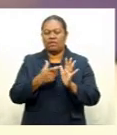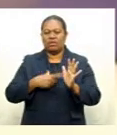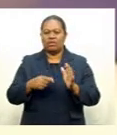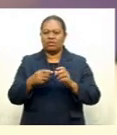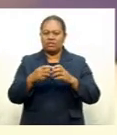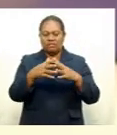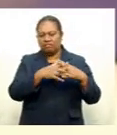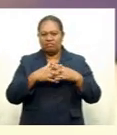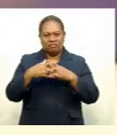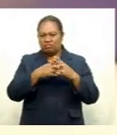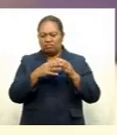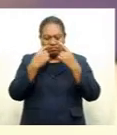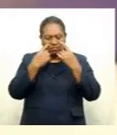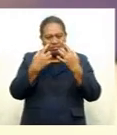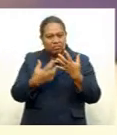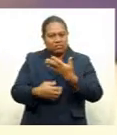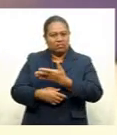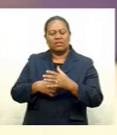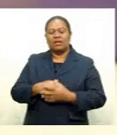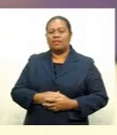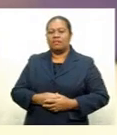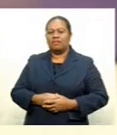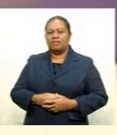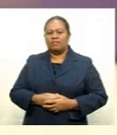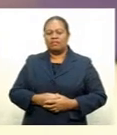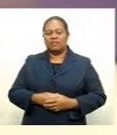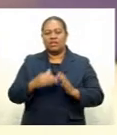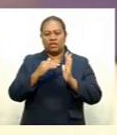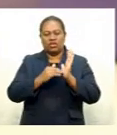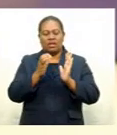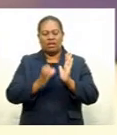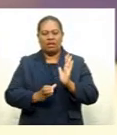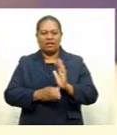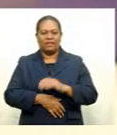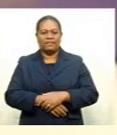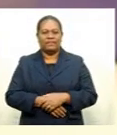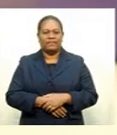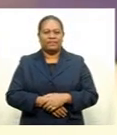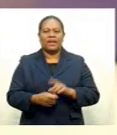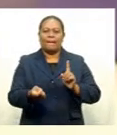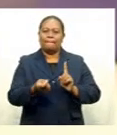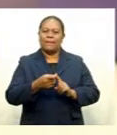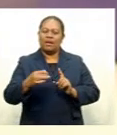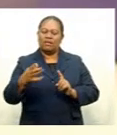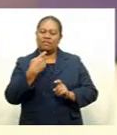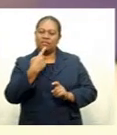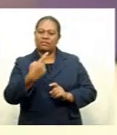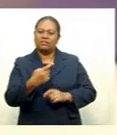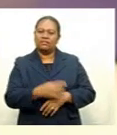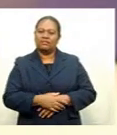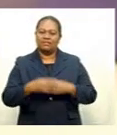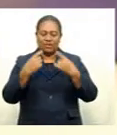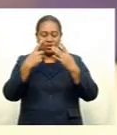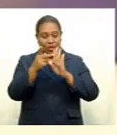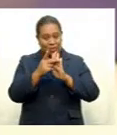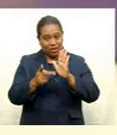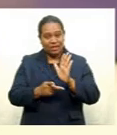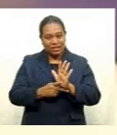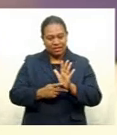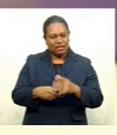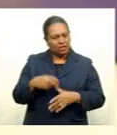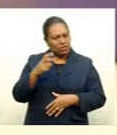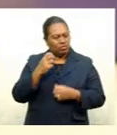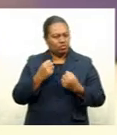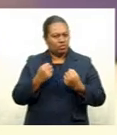attempts a rebound after the Fed Chair Powell-led sell-off. Powell is concerned over inflation and policy tightening in